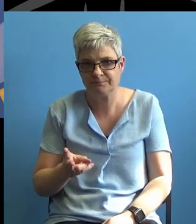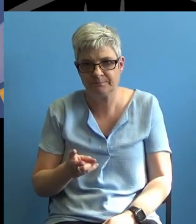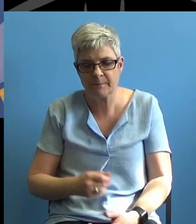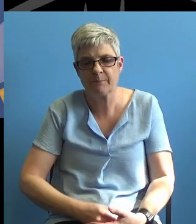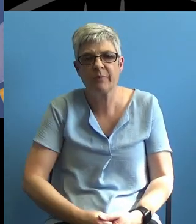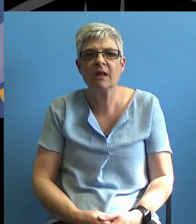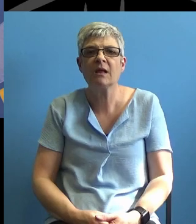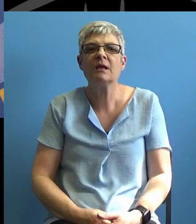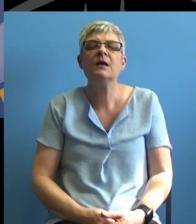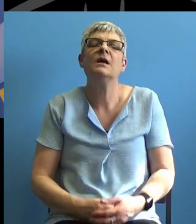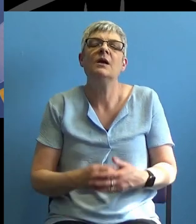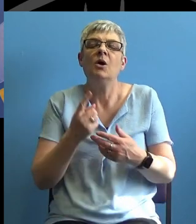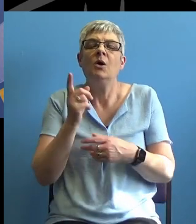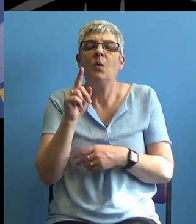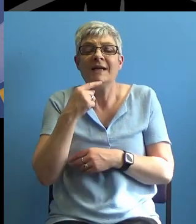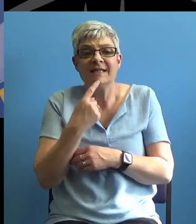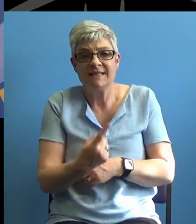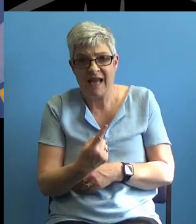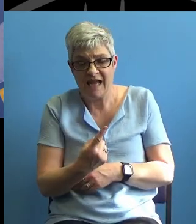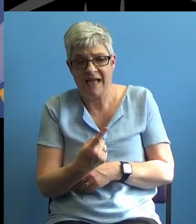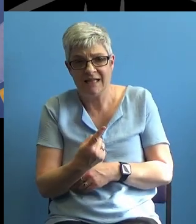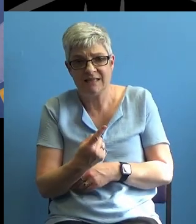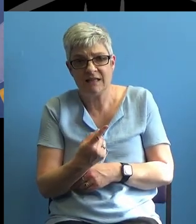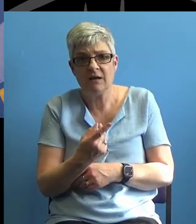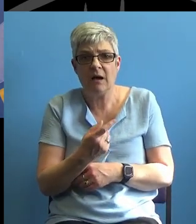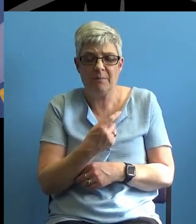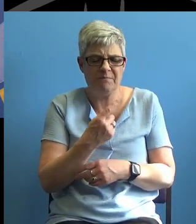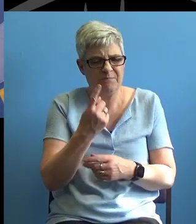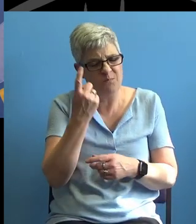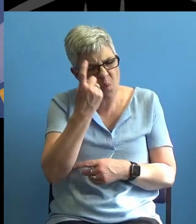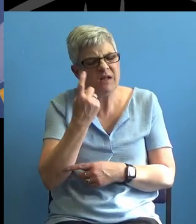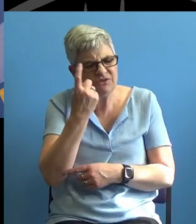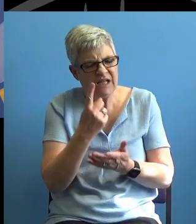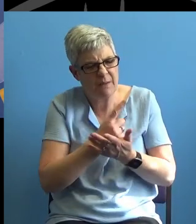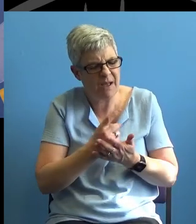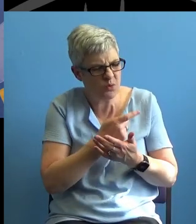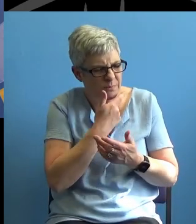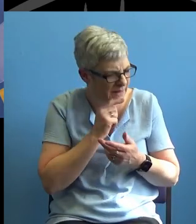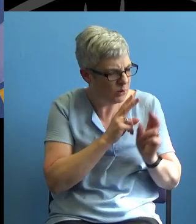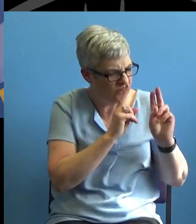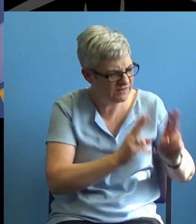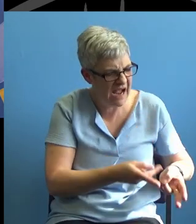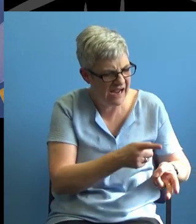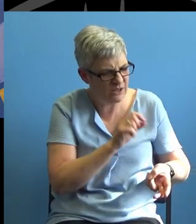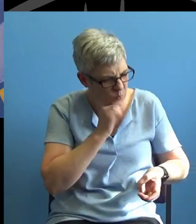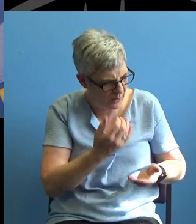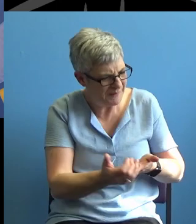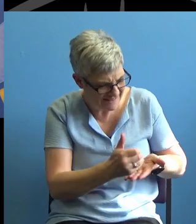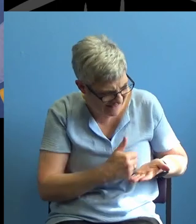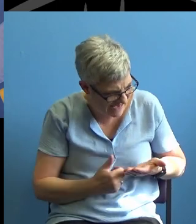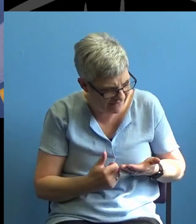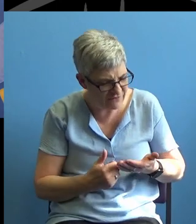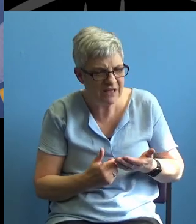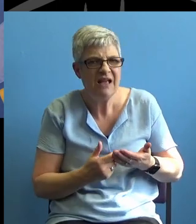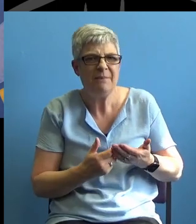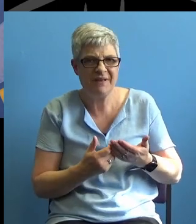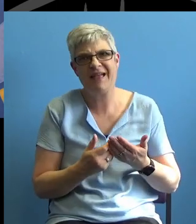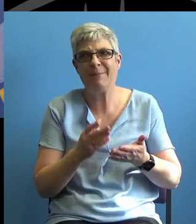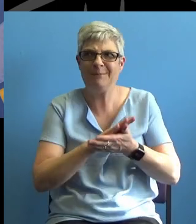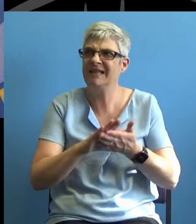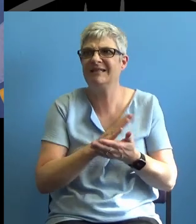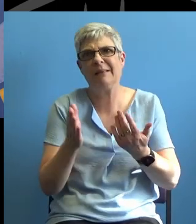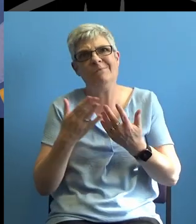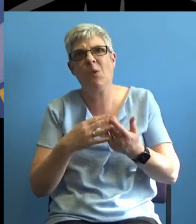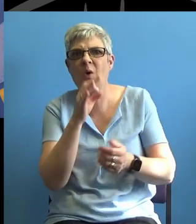What he said in reply to those wondering about those who have died and whether they would receive salvation raised more questions